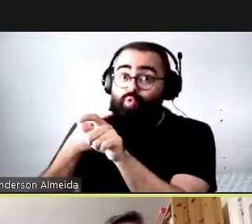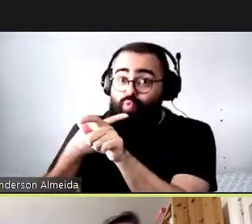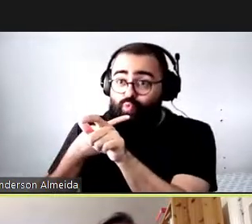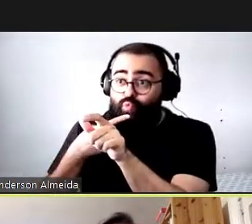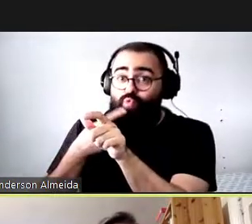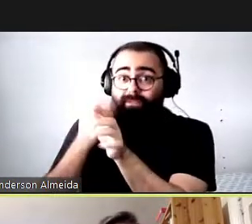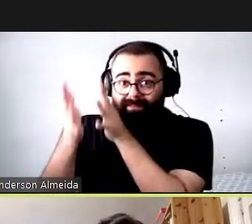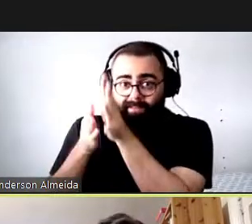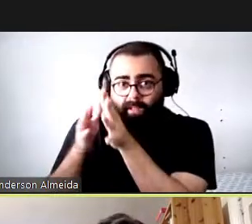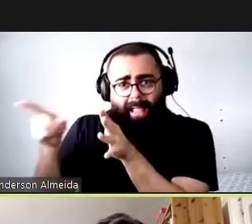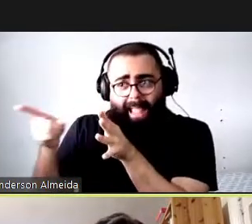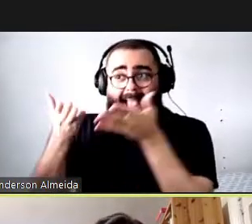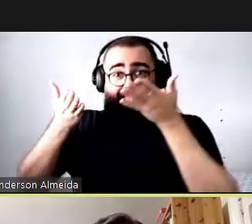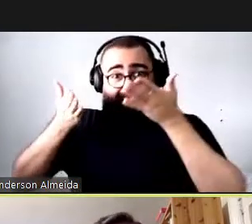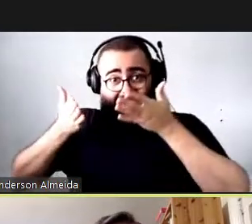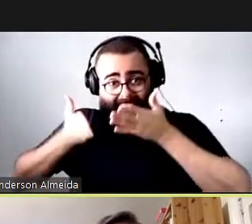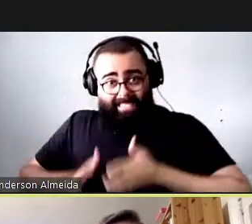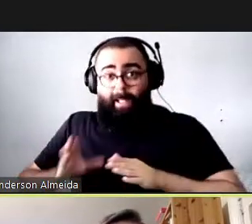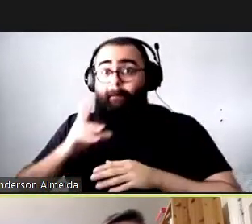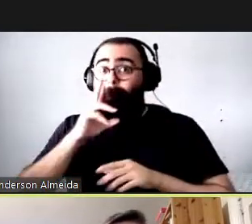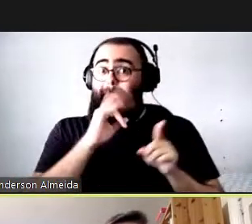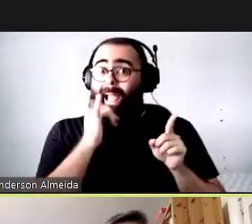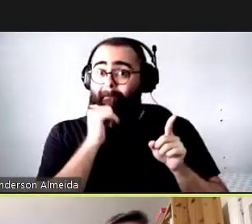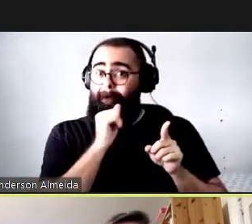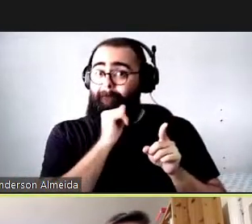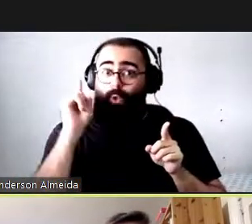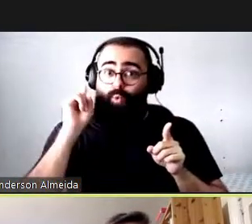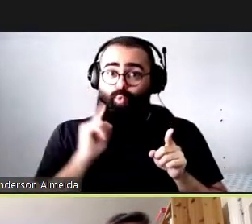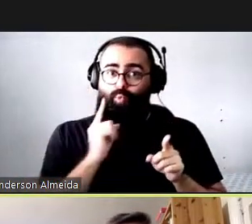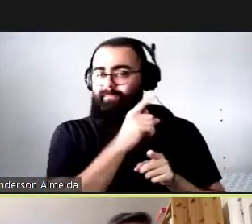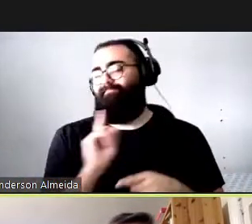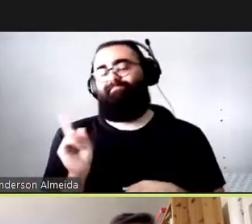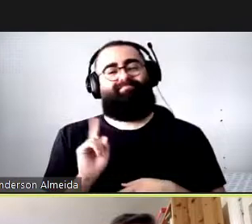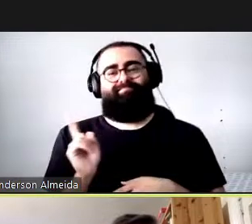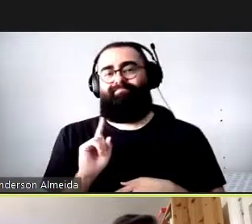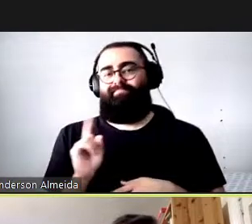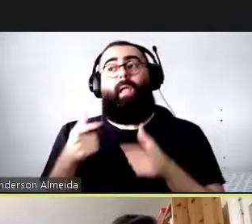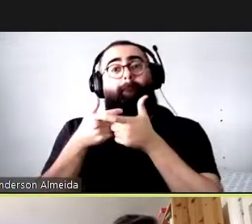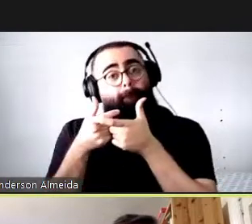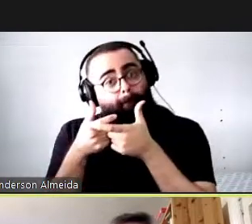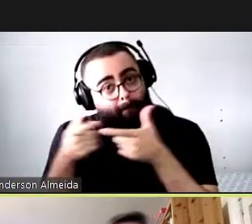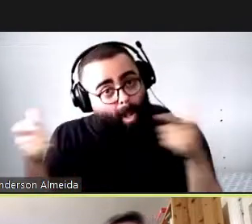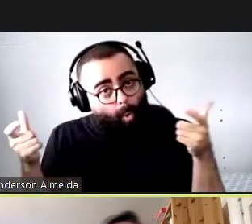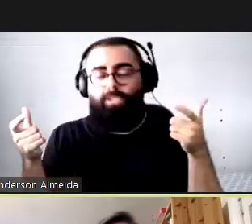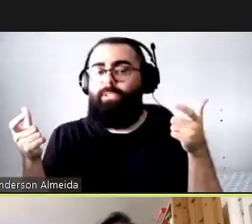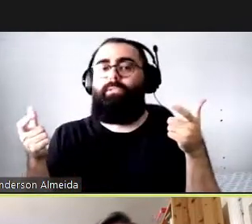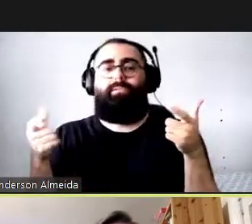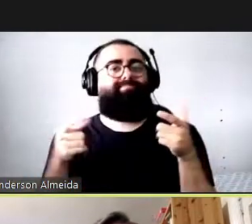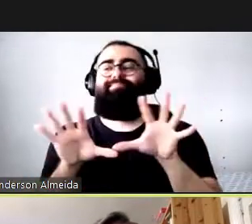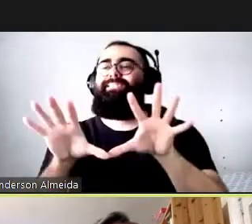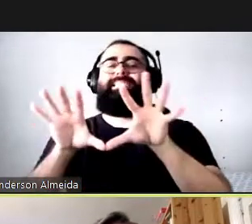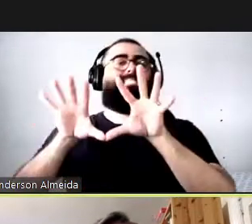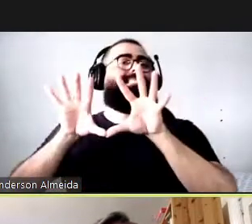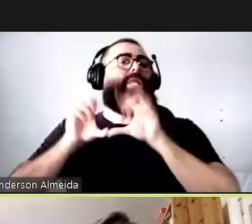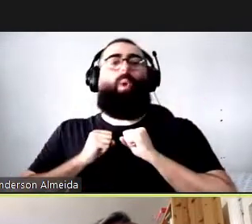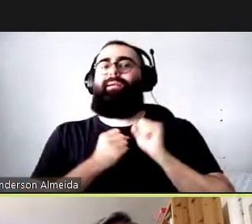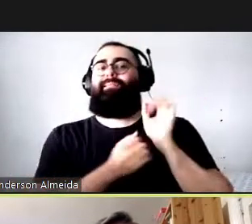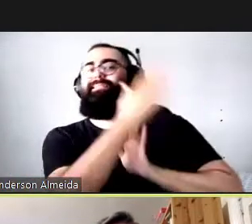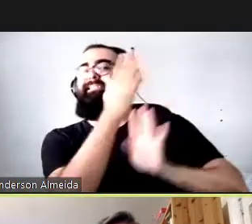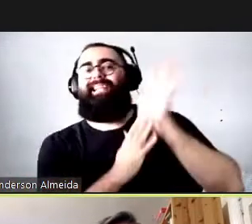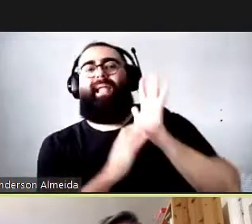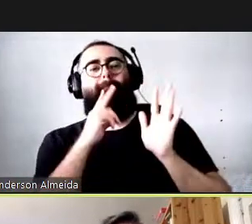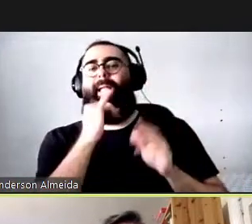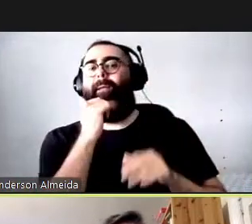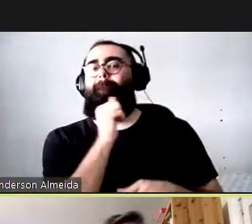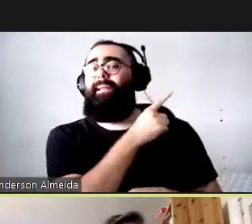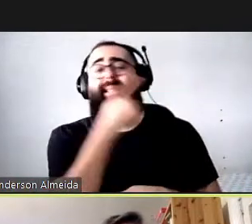into signing families. Most signers don't acquire their sign language from their parents.